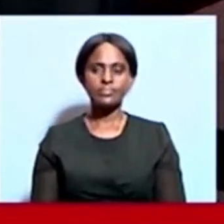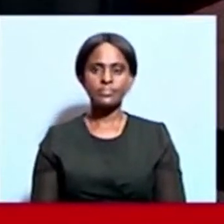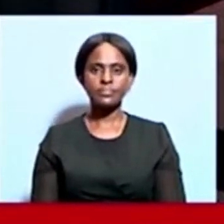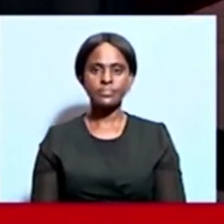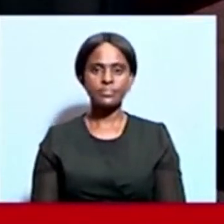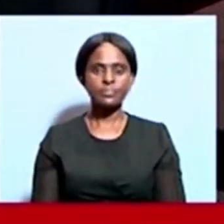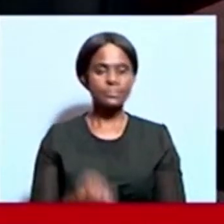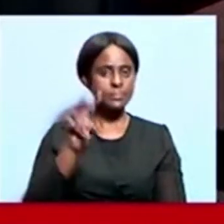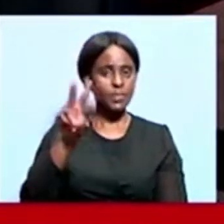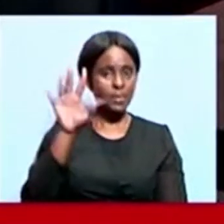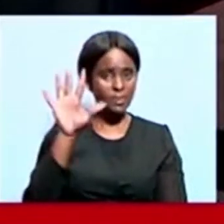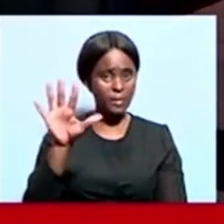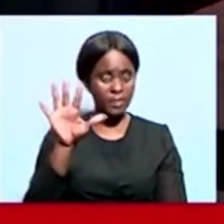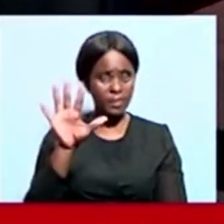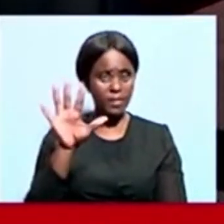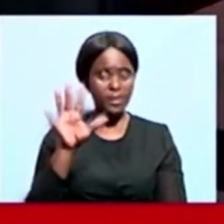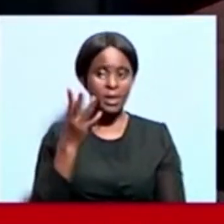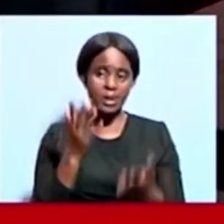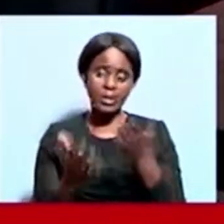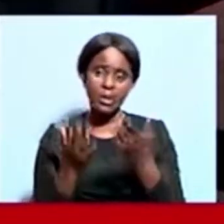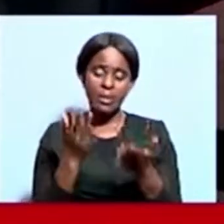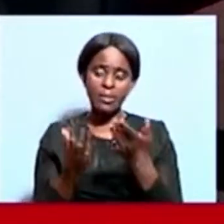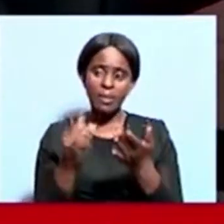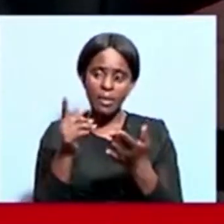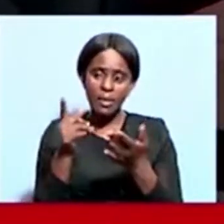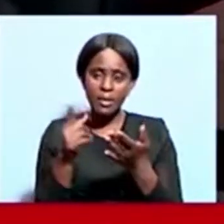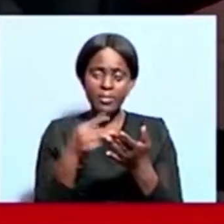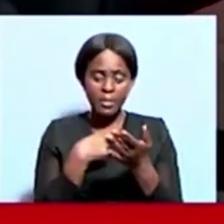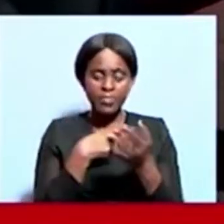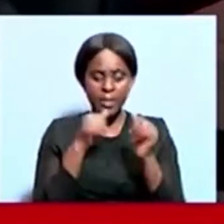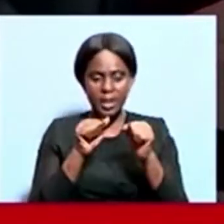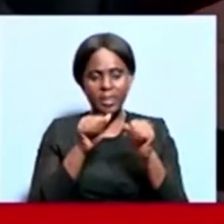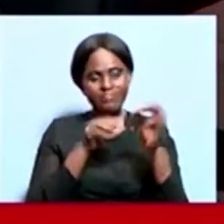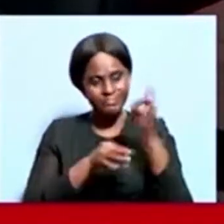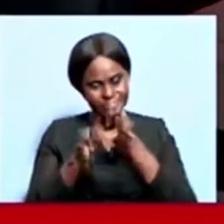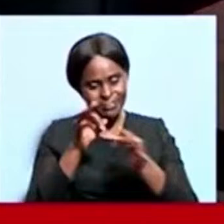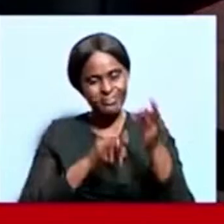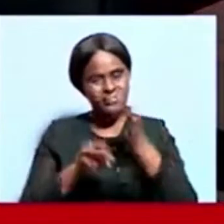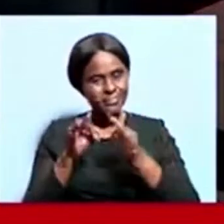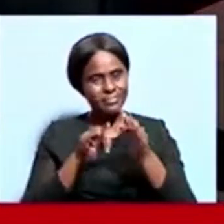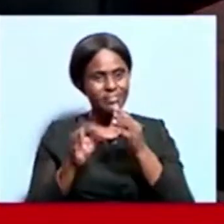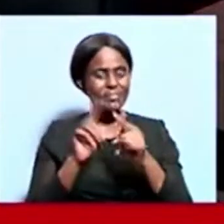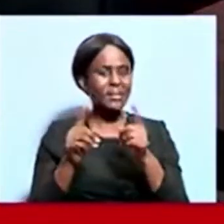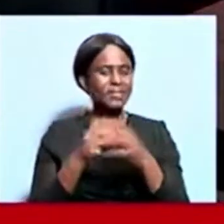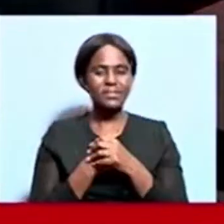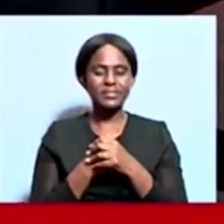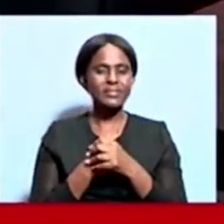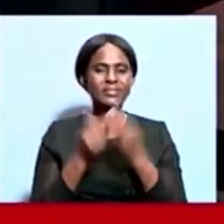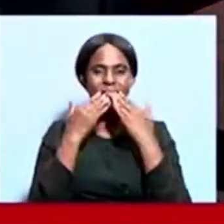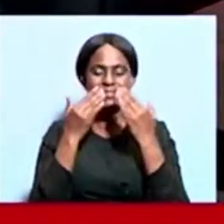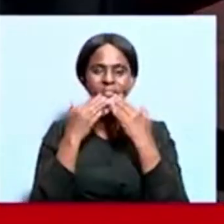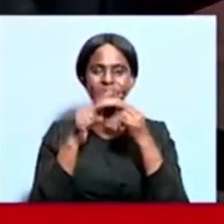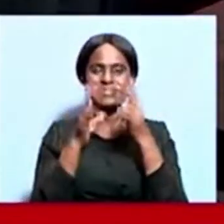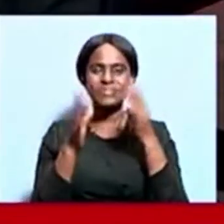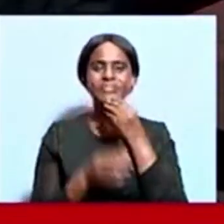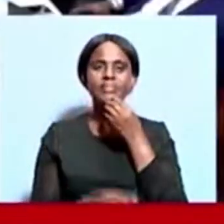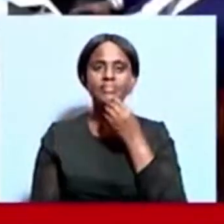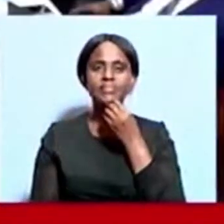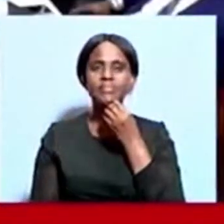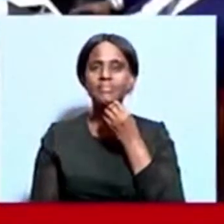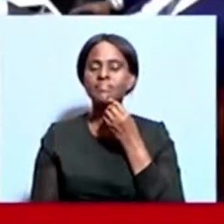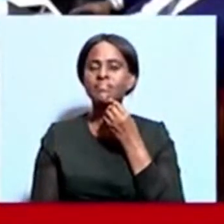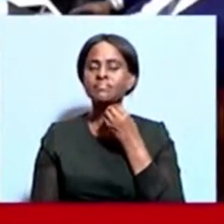At 25. Maybe that is, I can go on and on, but. Thank you very much.